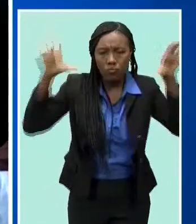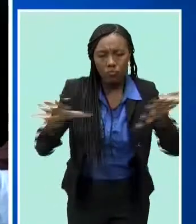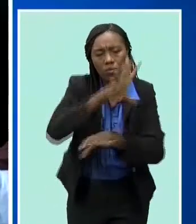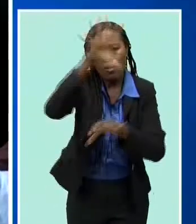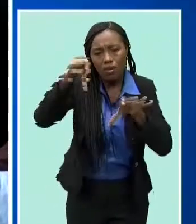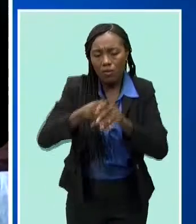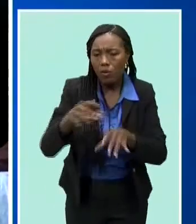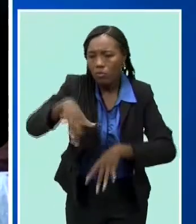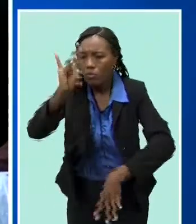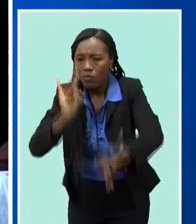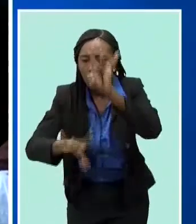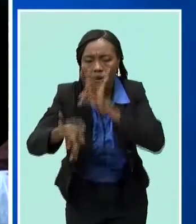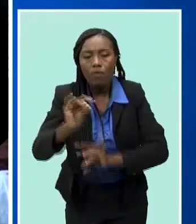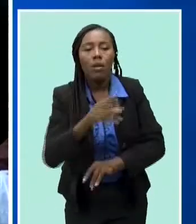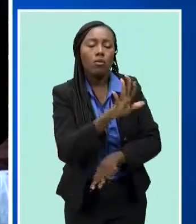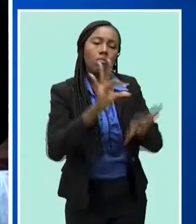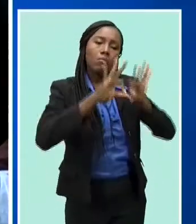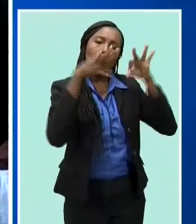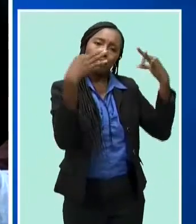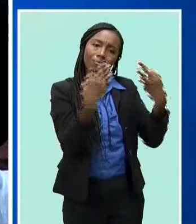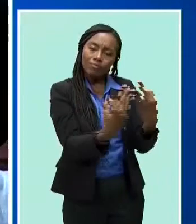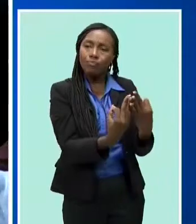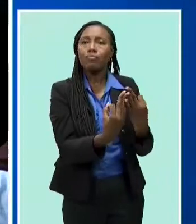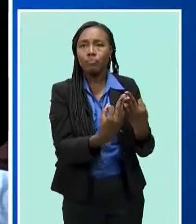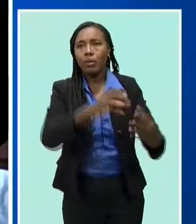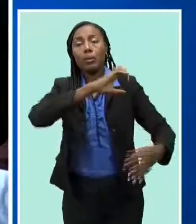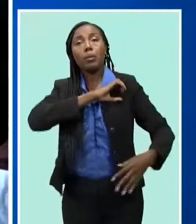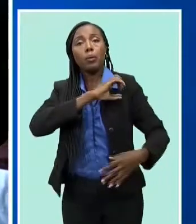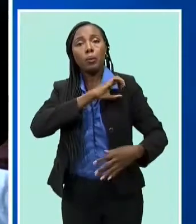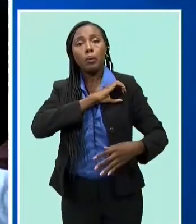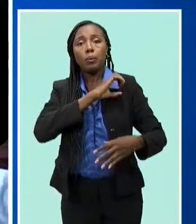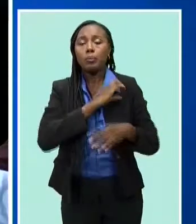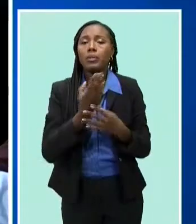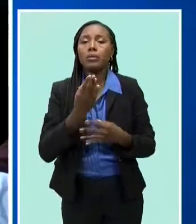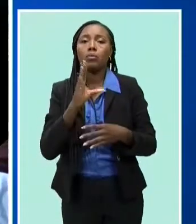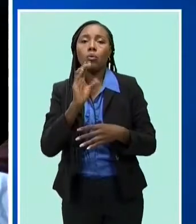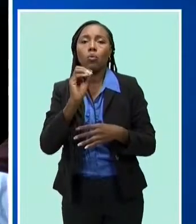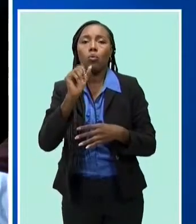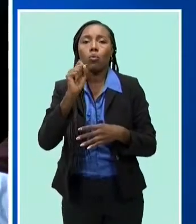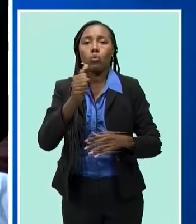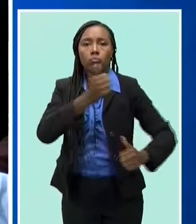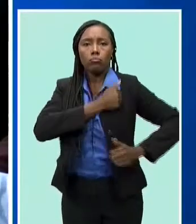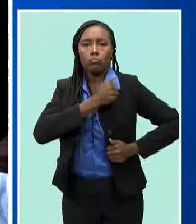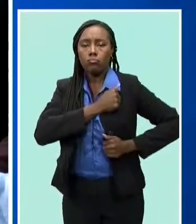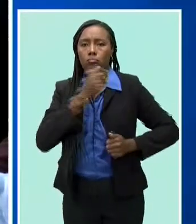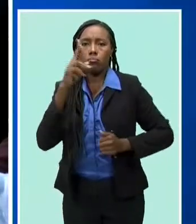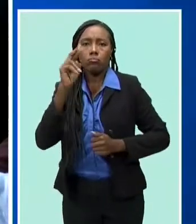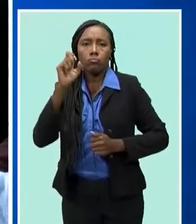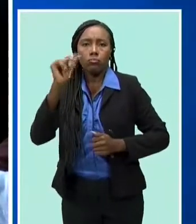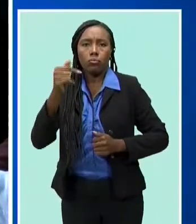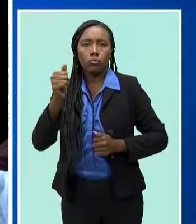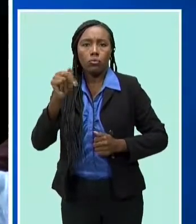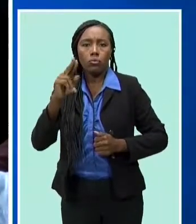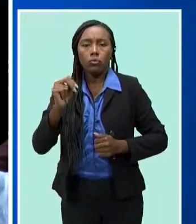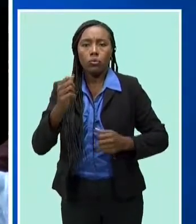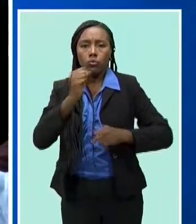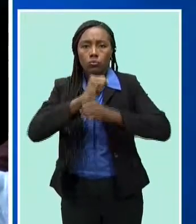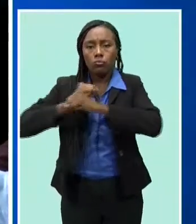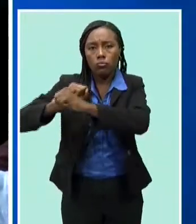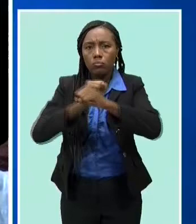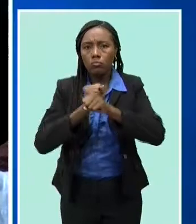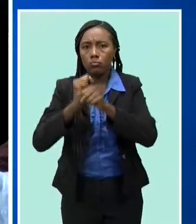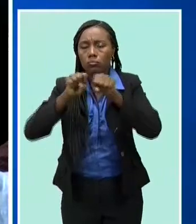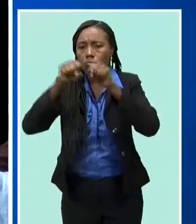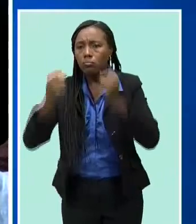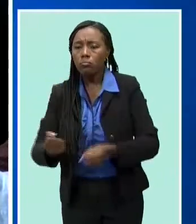your relatives. The police and the Coast Guard and the regional security system have already been on the job since